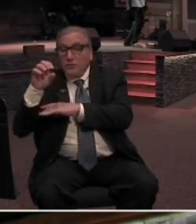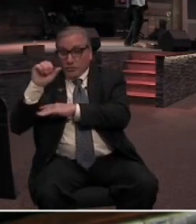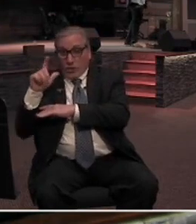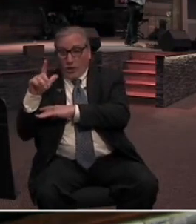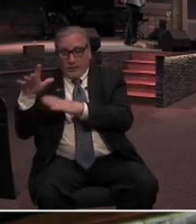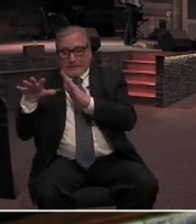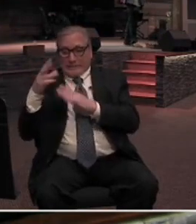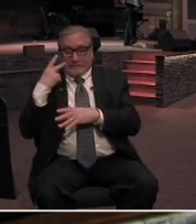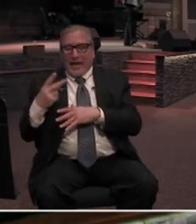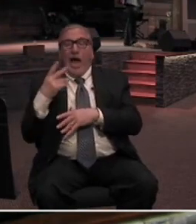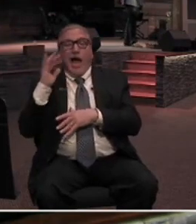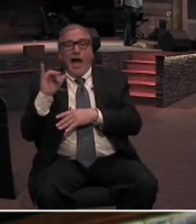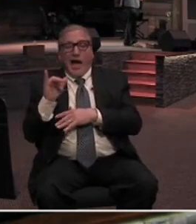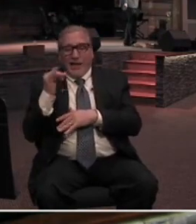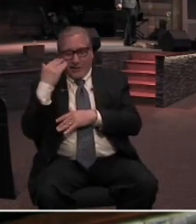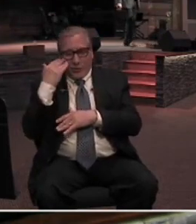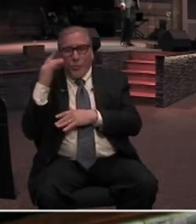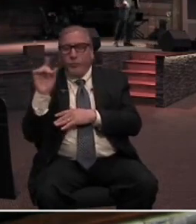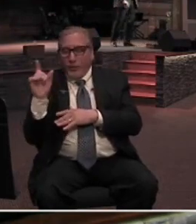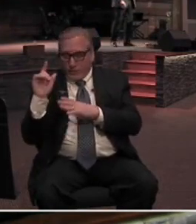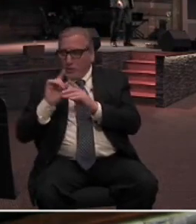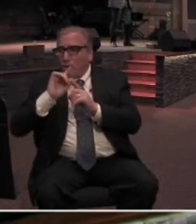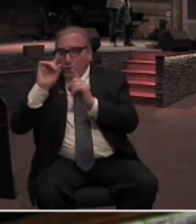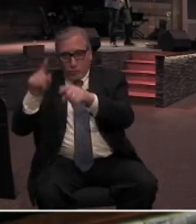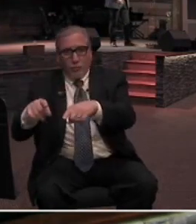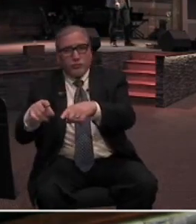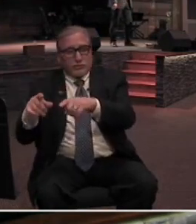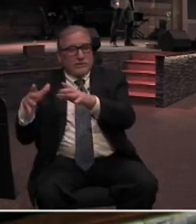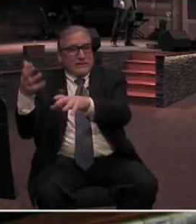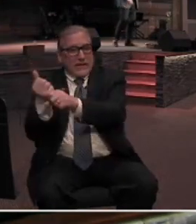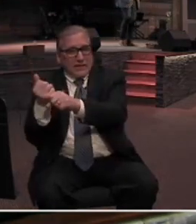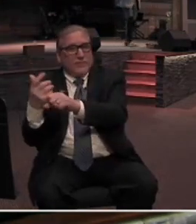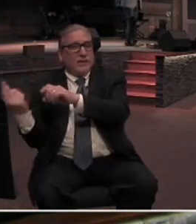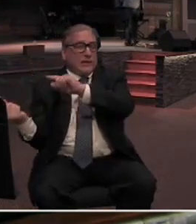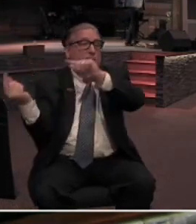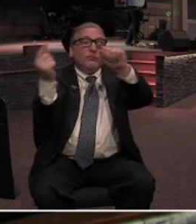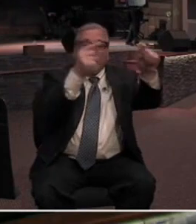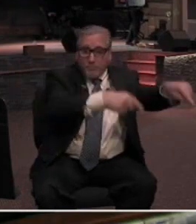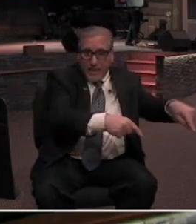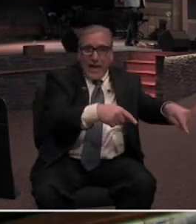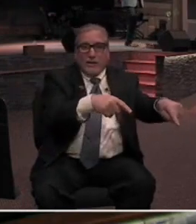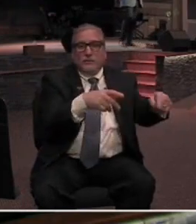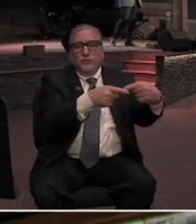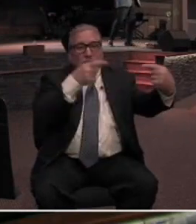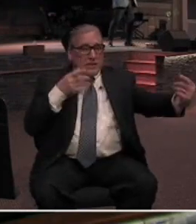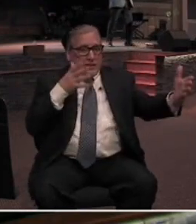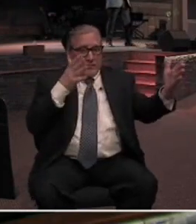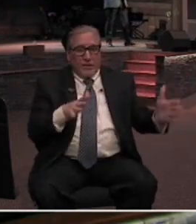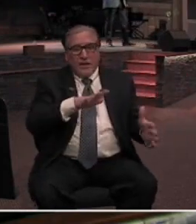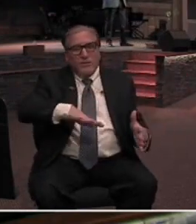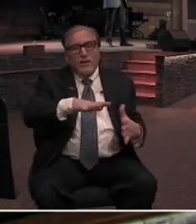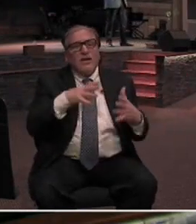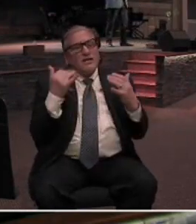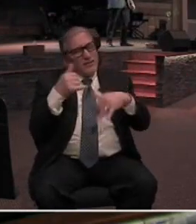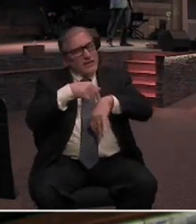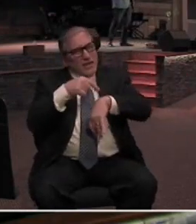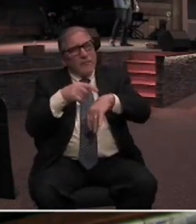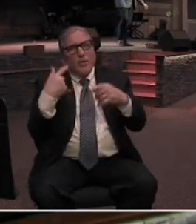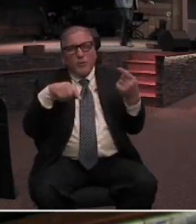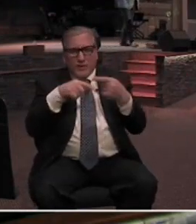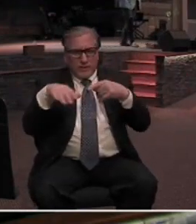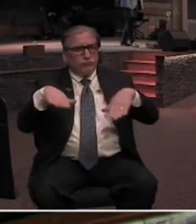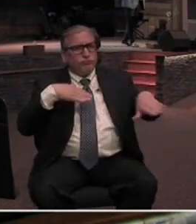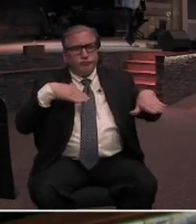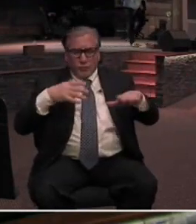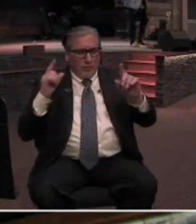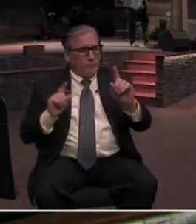again, goes back to the Philistine territory and 600 of his fighting men. I can only assume this time when he came marching in with